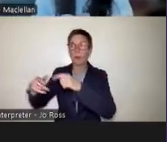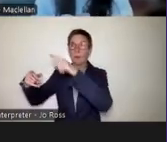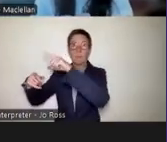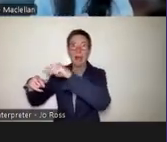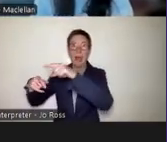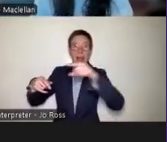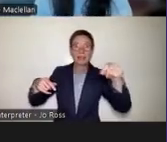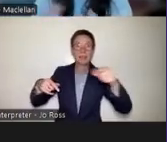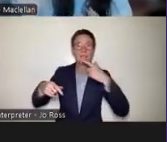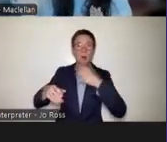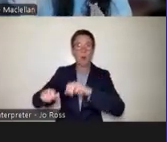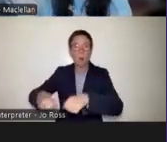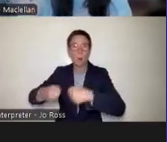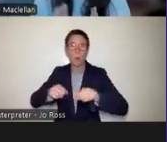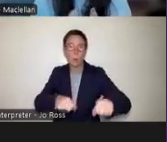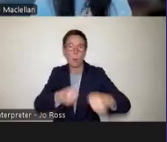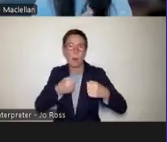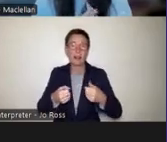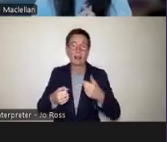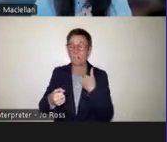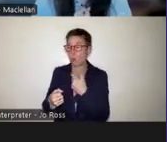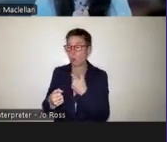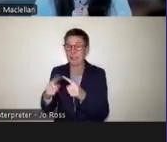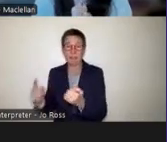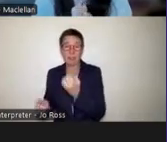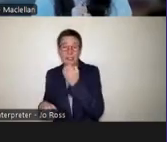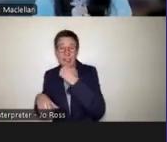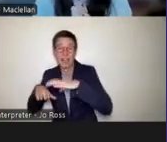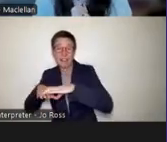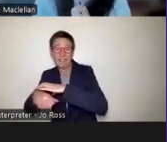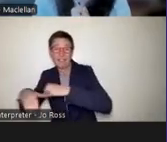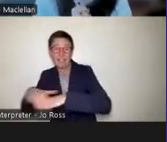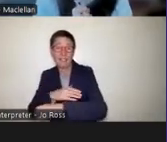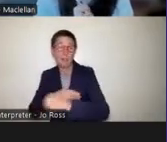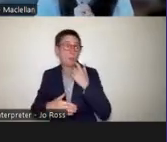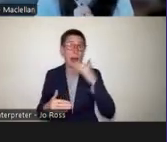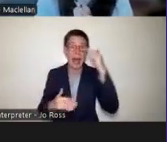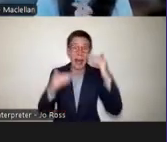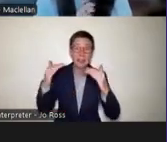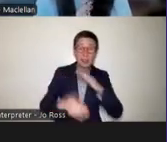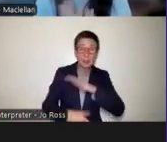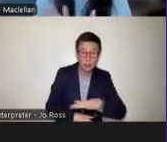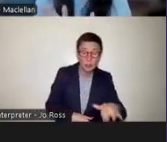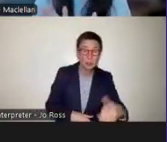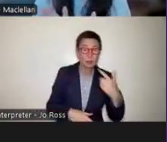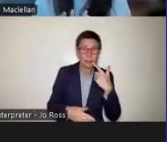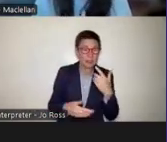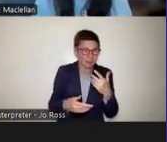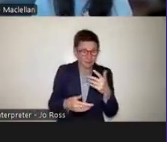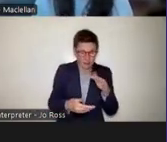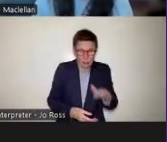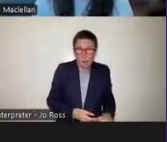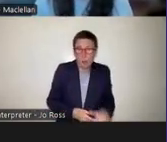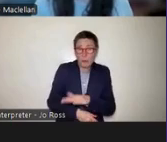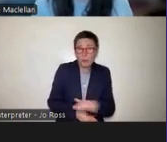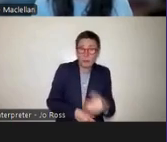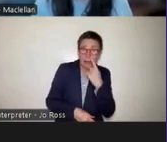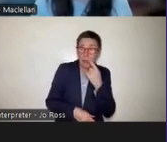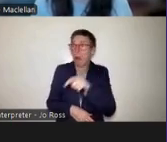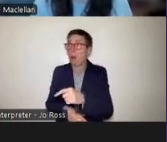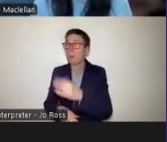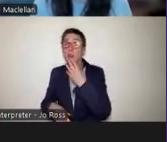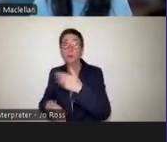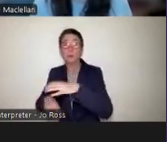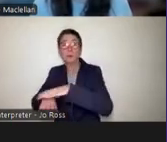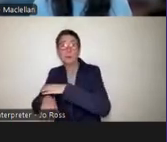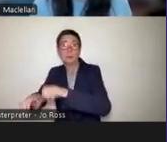wellies for the biggest feet to the smallest feet. So adults, children, toddlers, babies, there's wellies for everyone. So